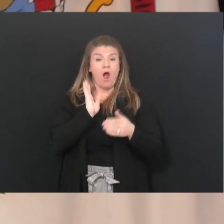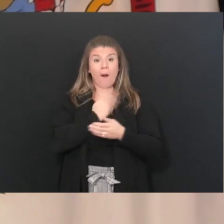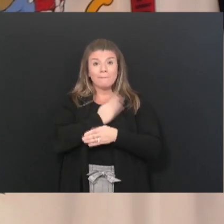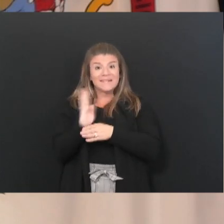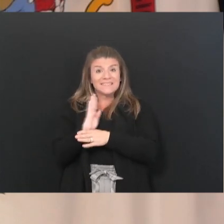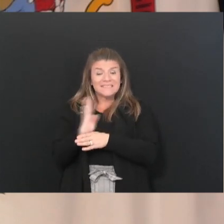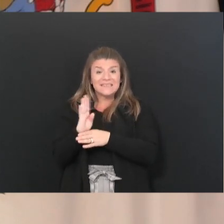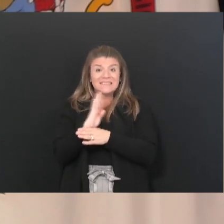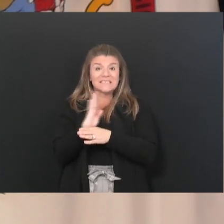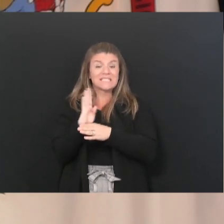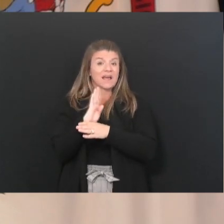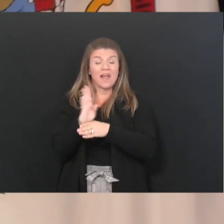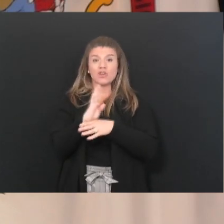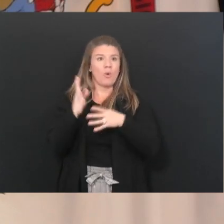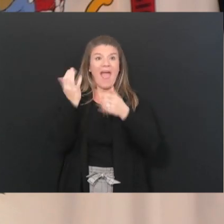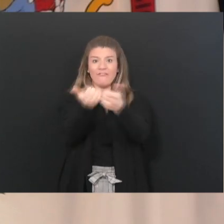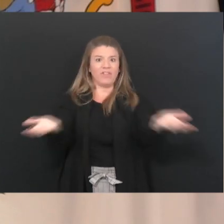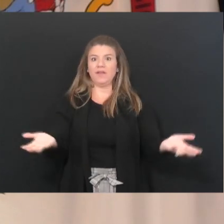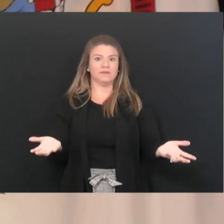businesses to